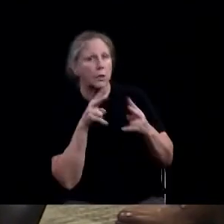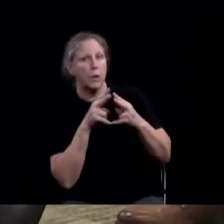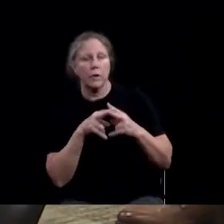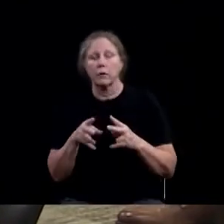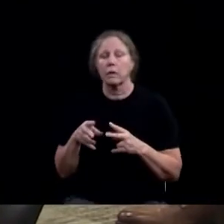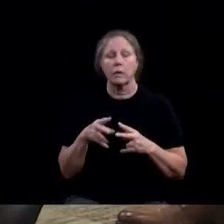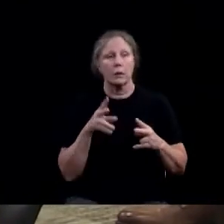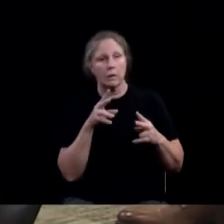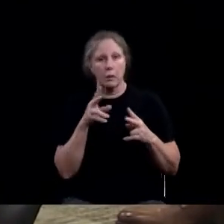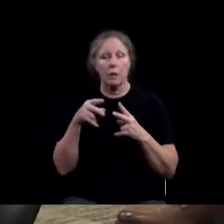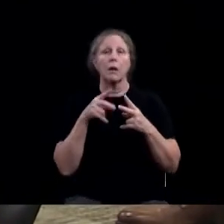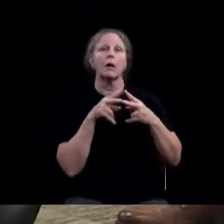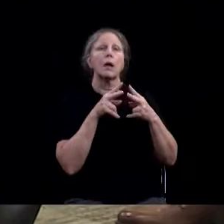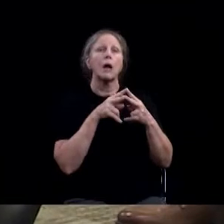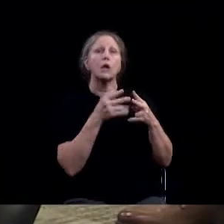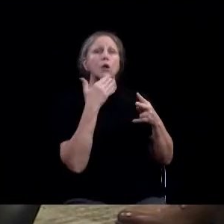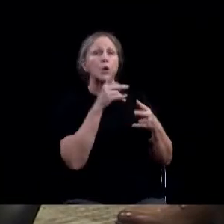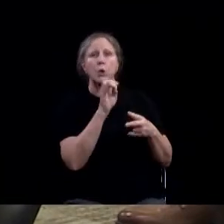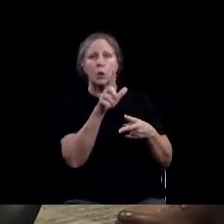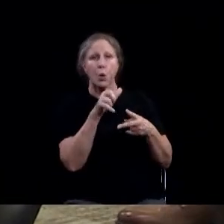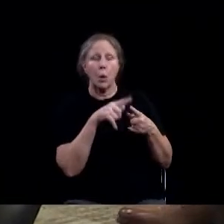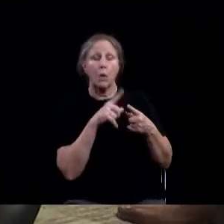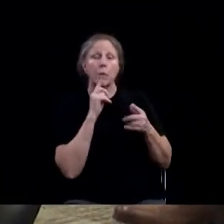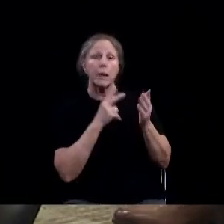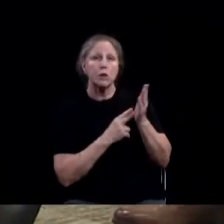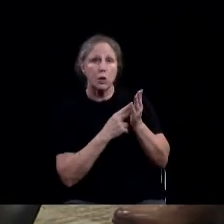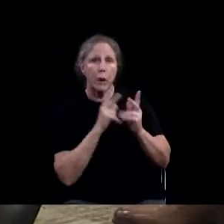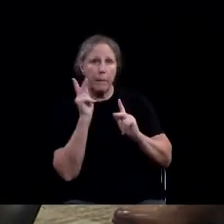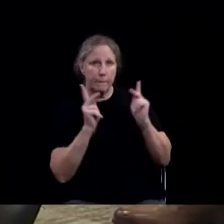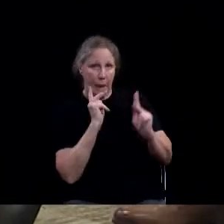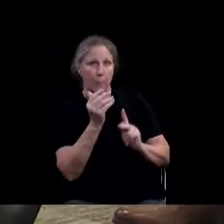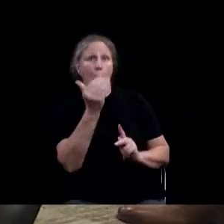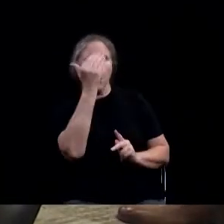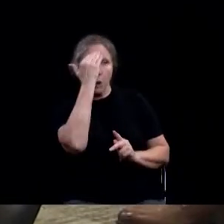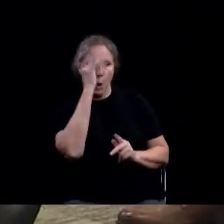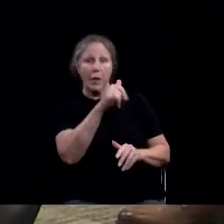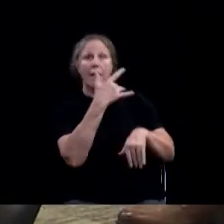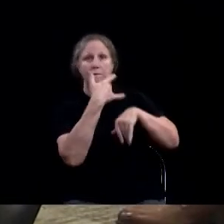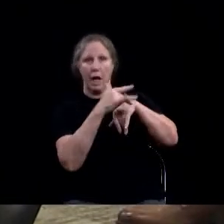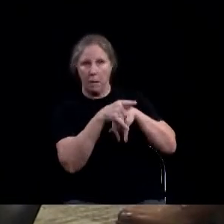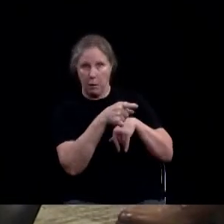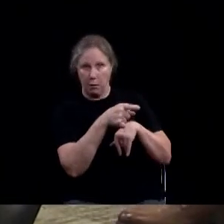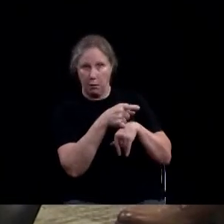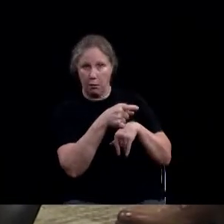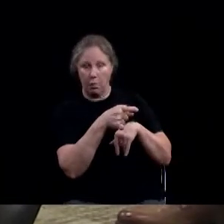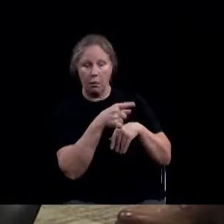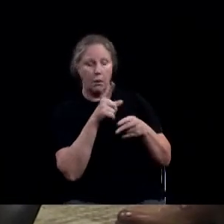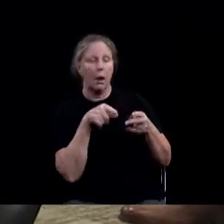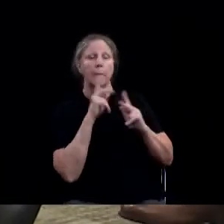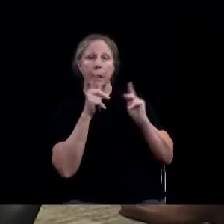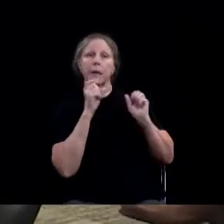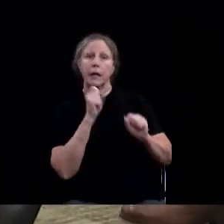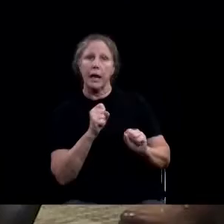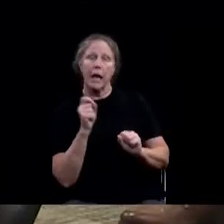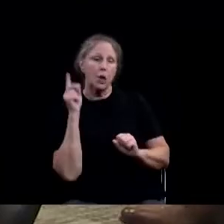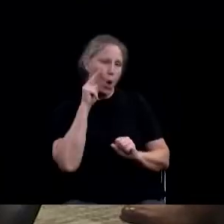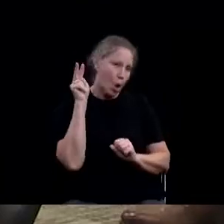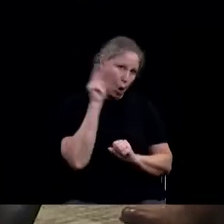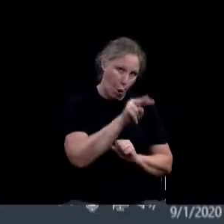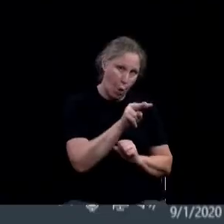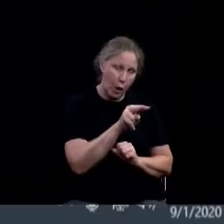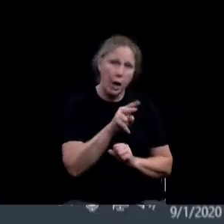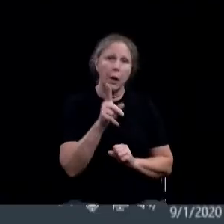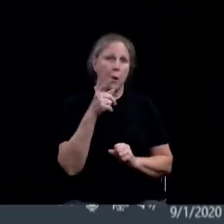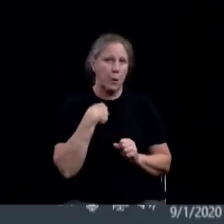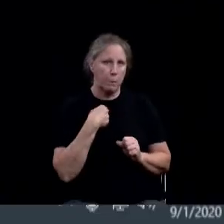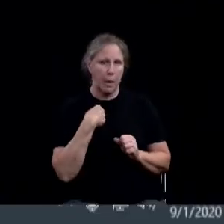sure that the public knows that it is out there living, and people can refer to this. Just as one of my council members mentioned, COVID Waco. I mean, it